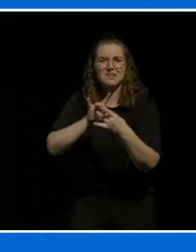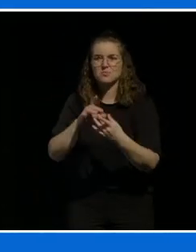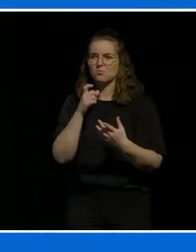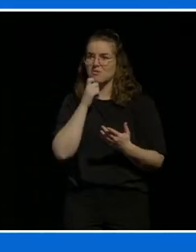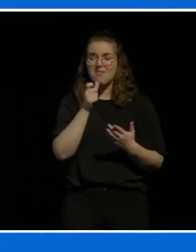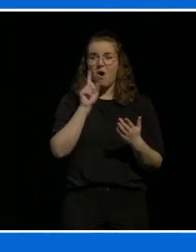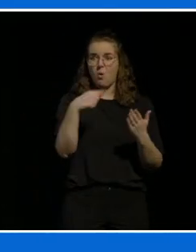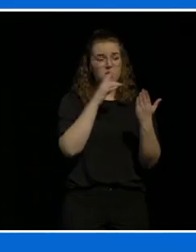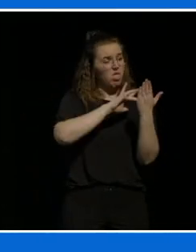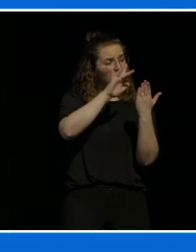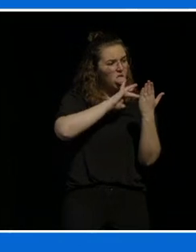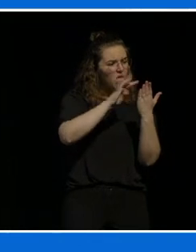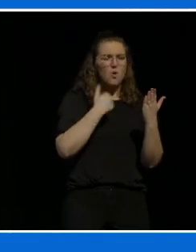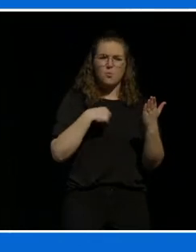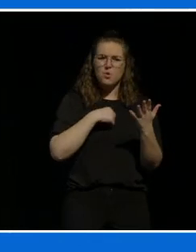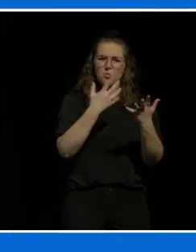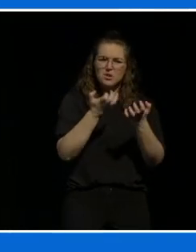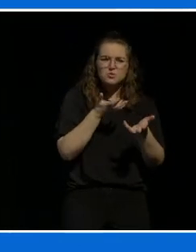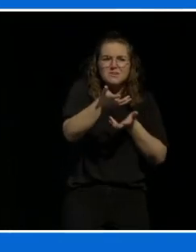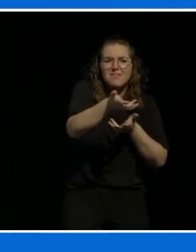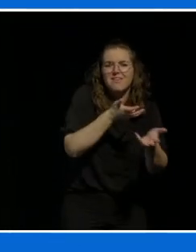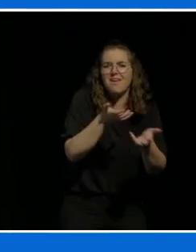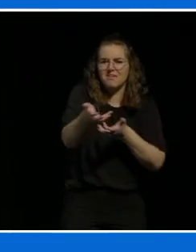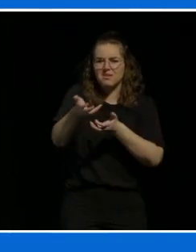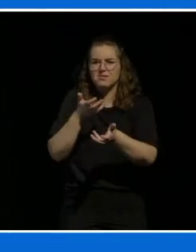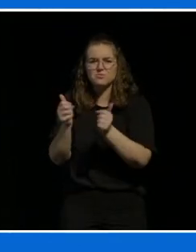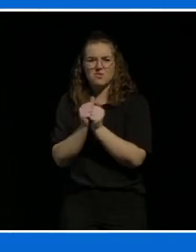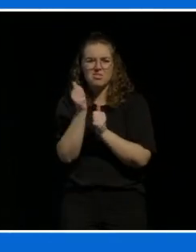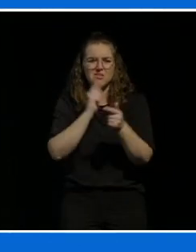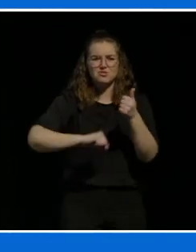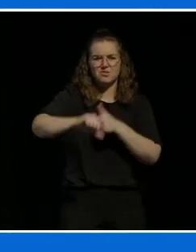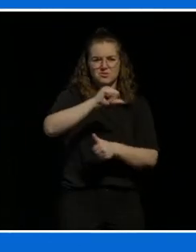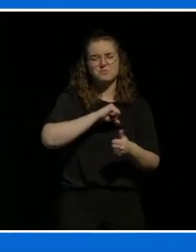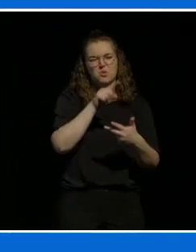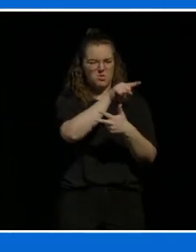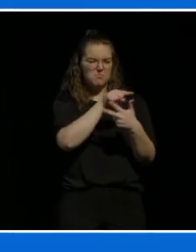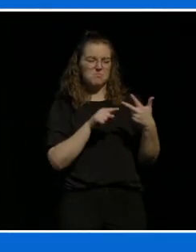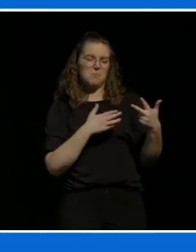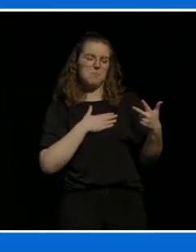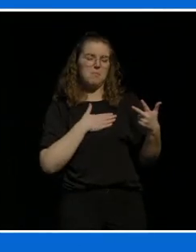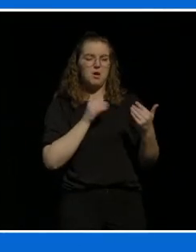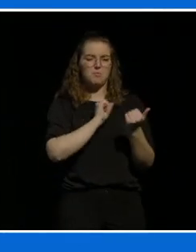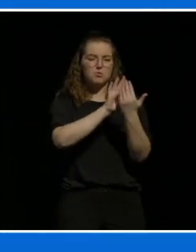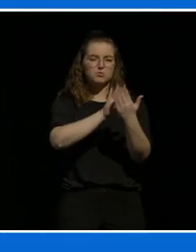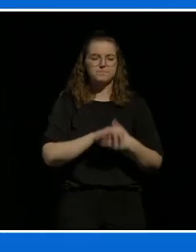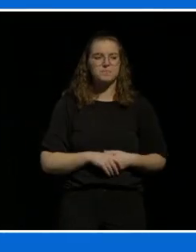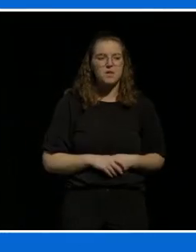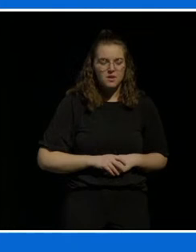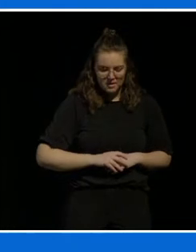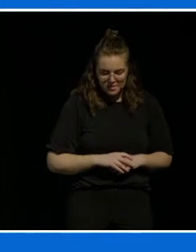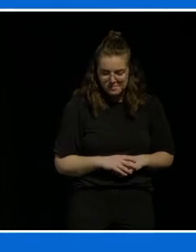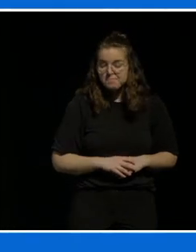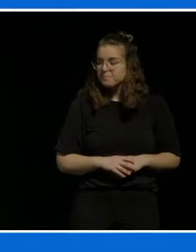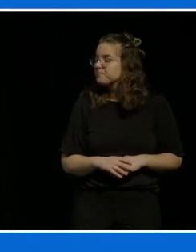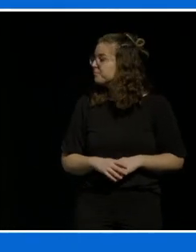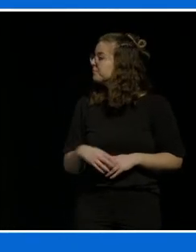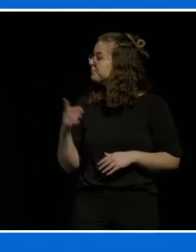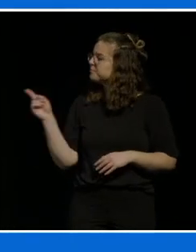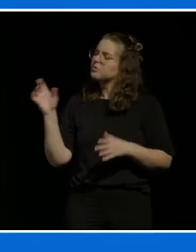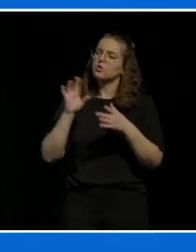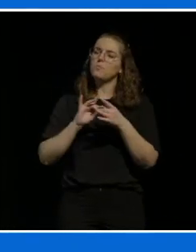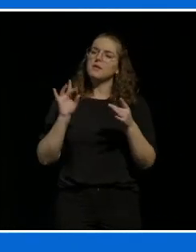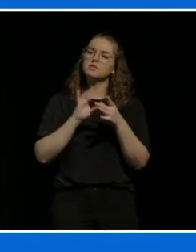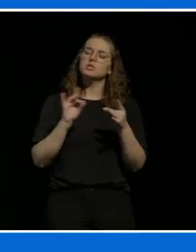We're here to engage with one another. So those are the three approaches I use. Thank you. And so, Joelle, you kind of